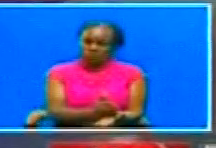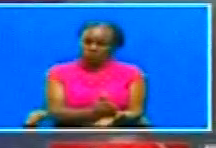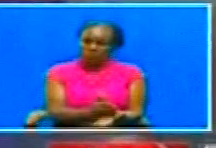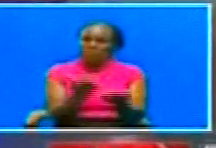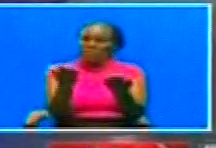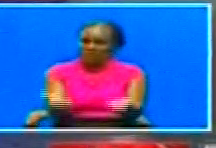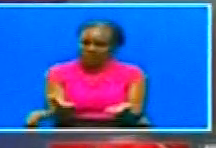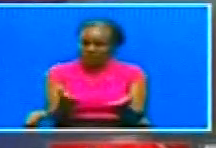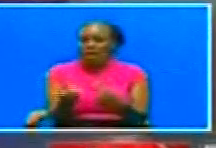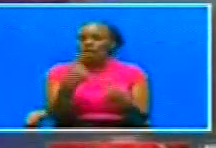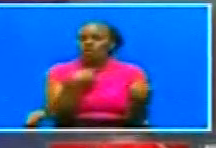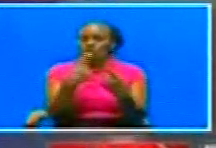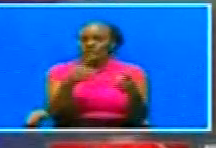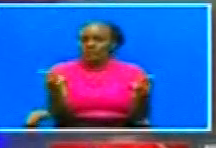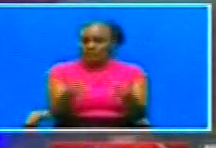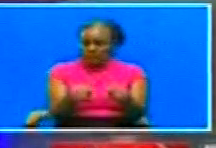He's talking about